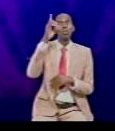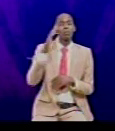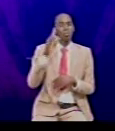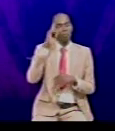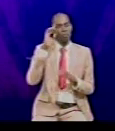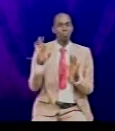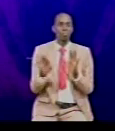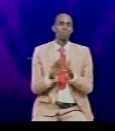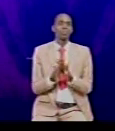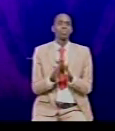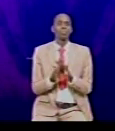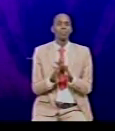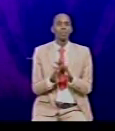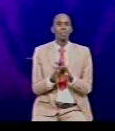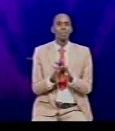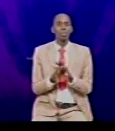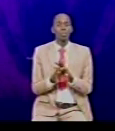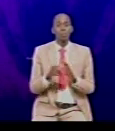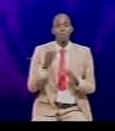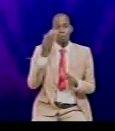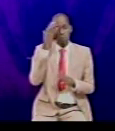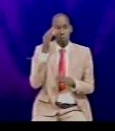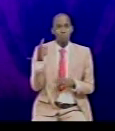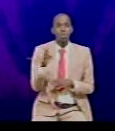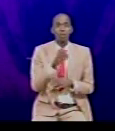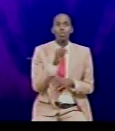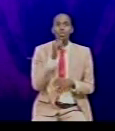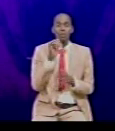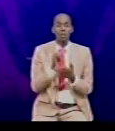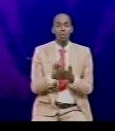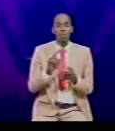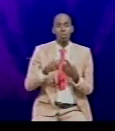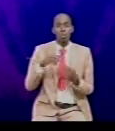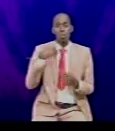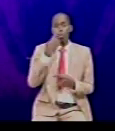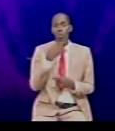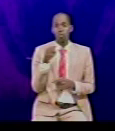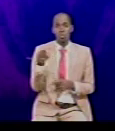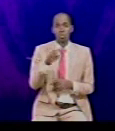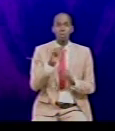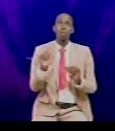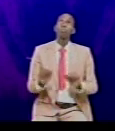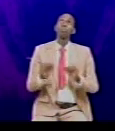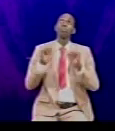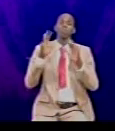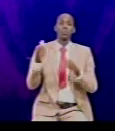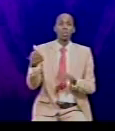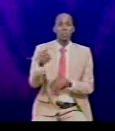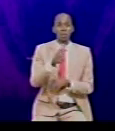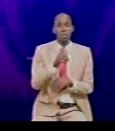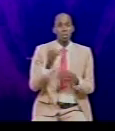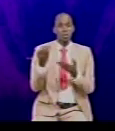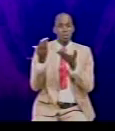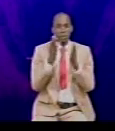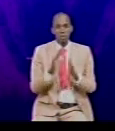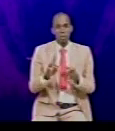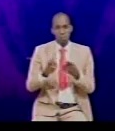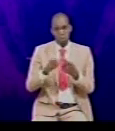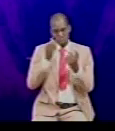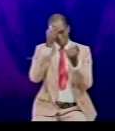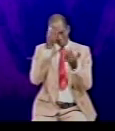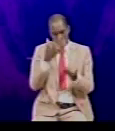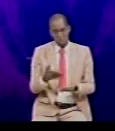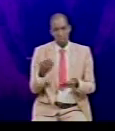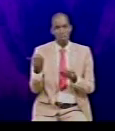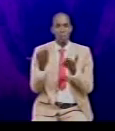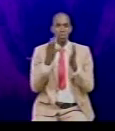Know ye not that to whom ye yield yourselves servants to obey, his servants ye are,